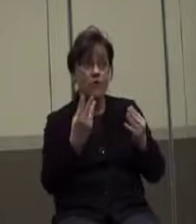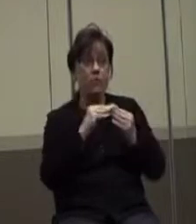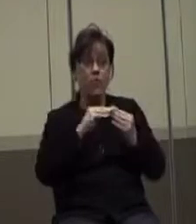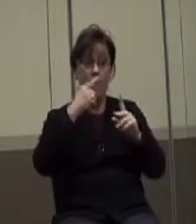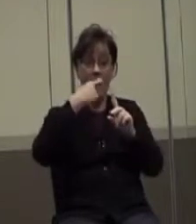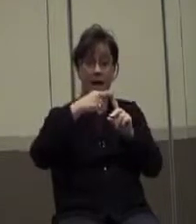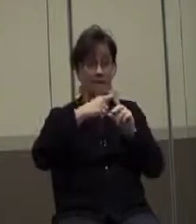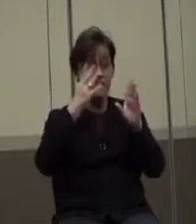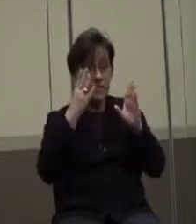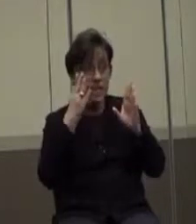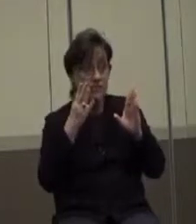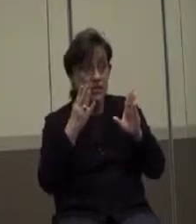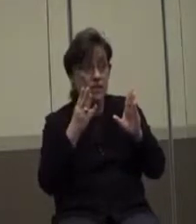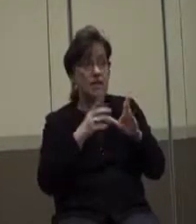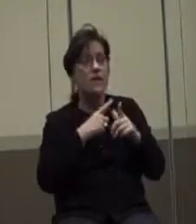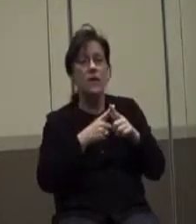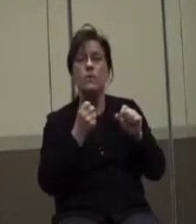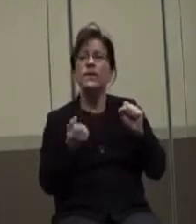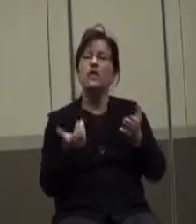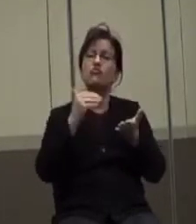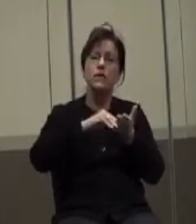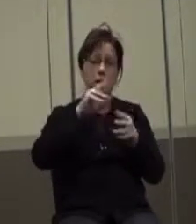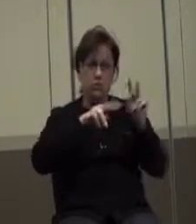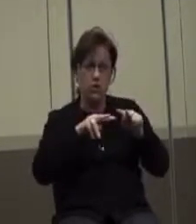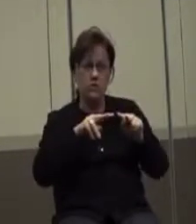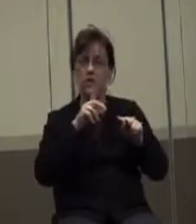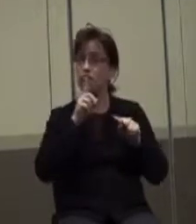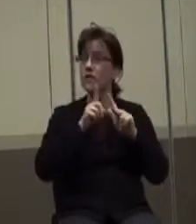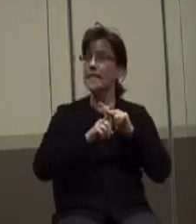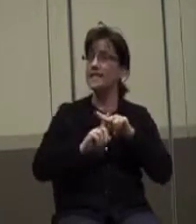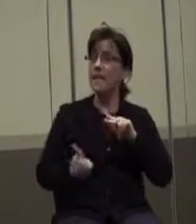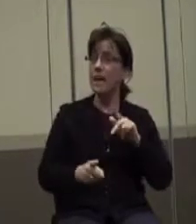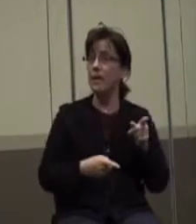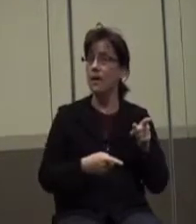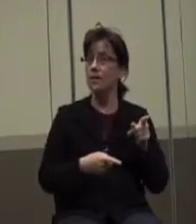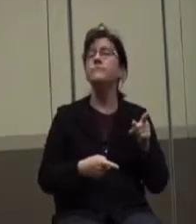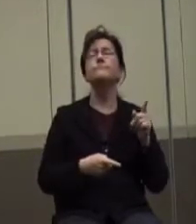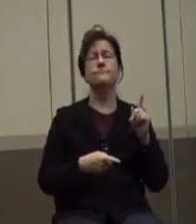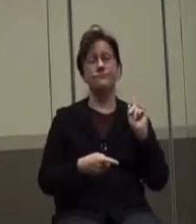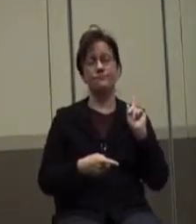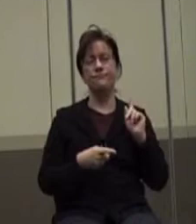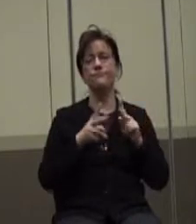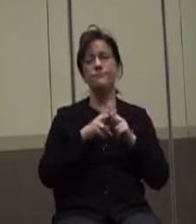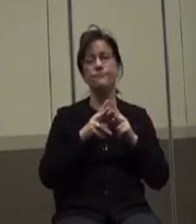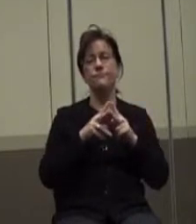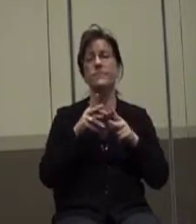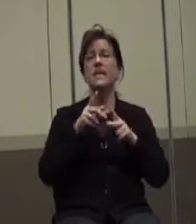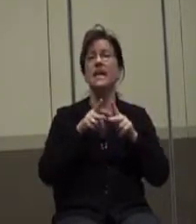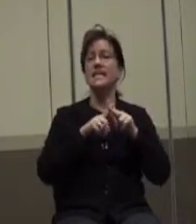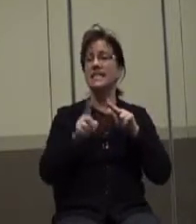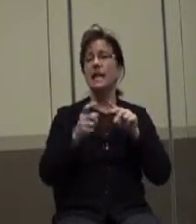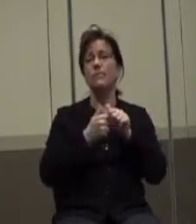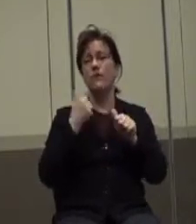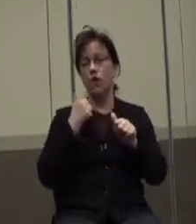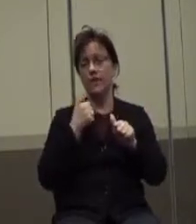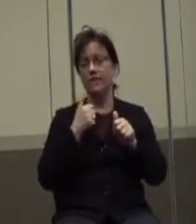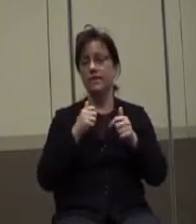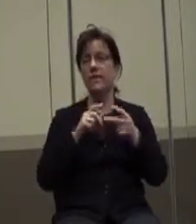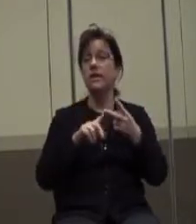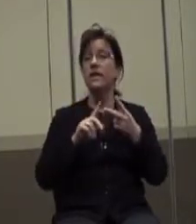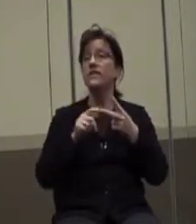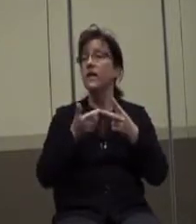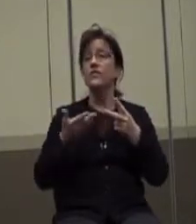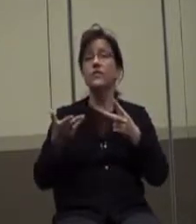attention, and then we could reanalyze to see that is it truly escape. Okay, so two issues came up. One is escape and avoidance. The other